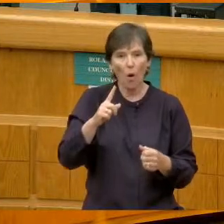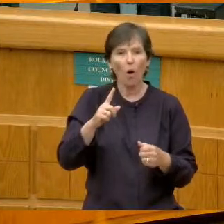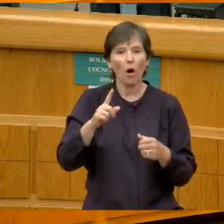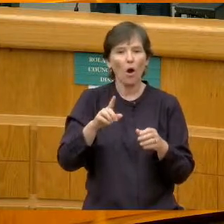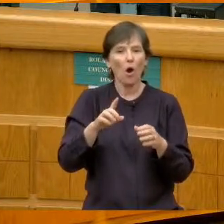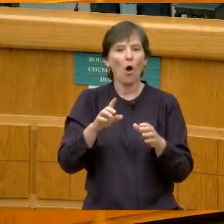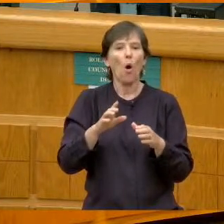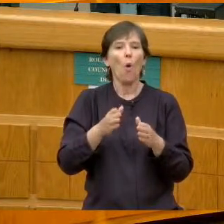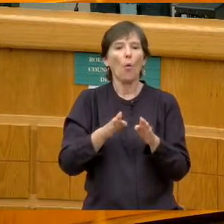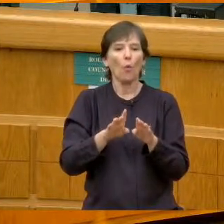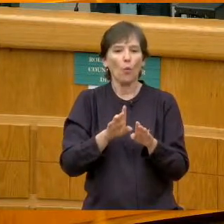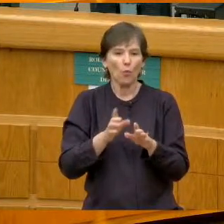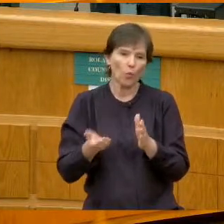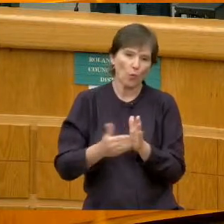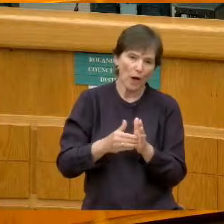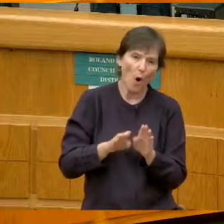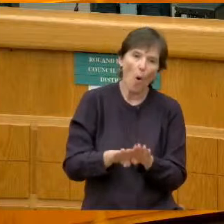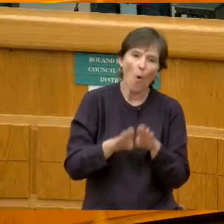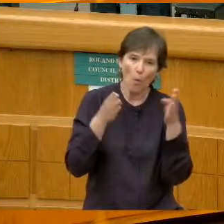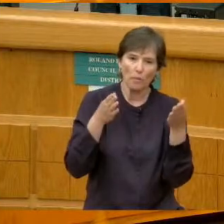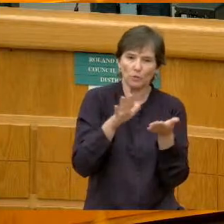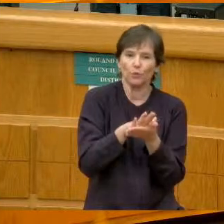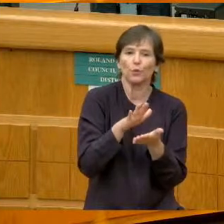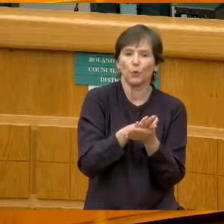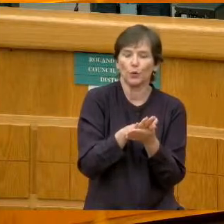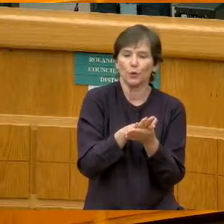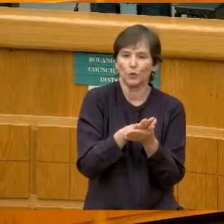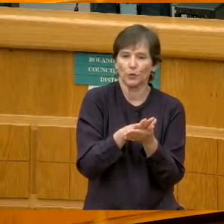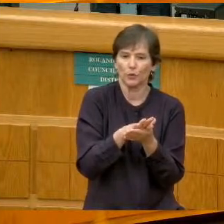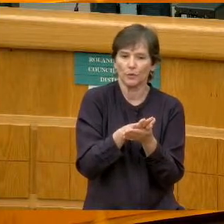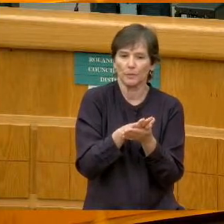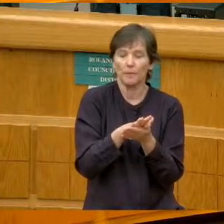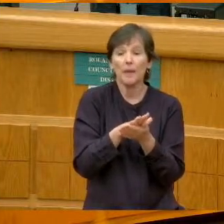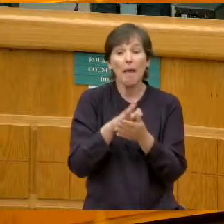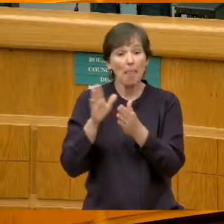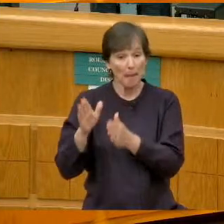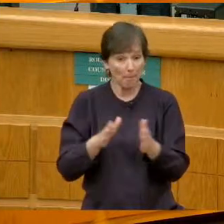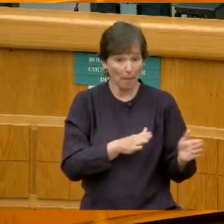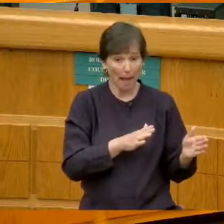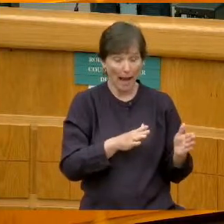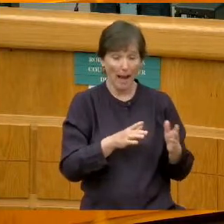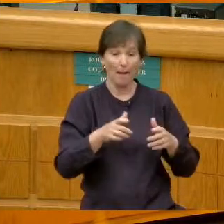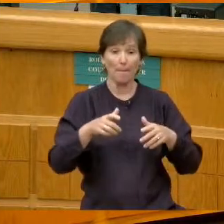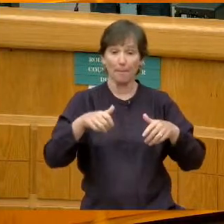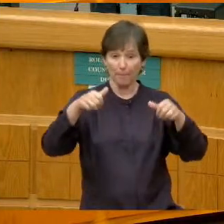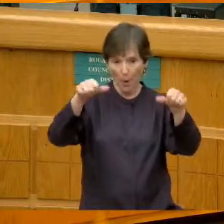and instruction. The plan must be made available to parents and the public.